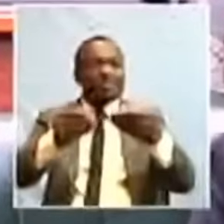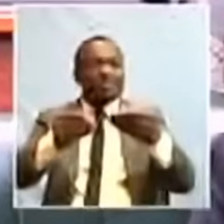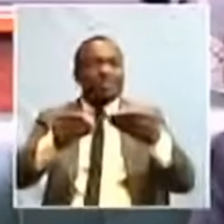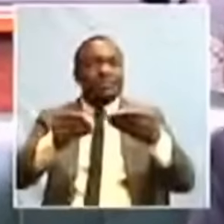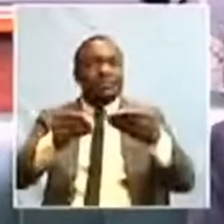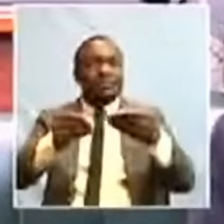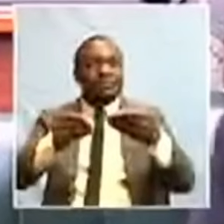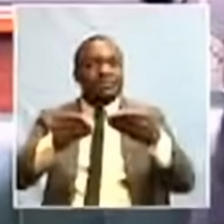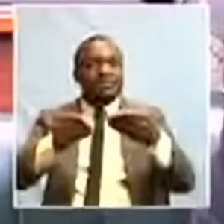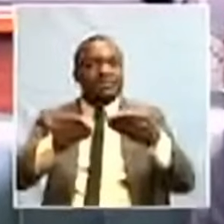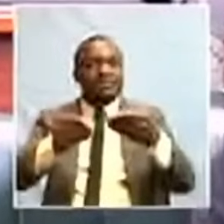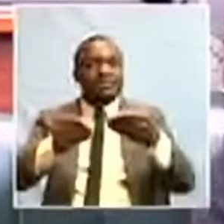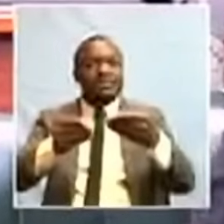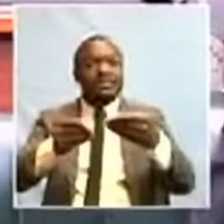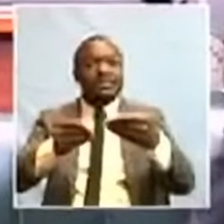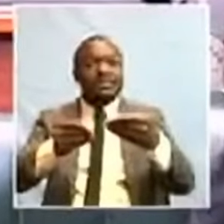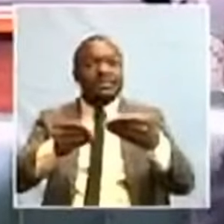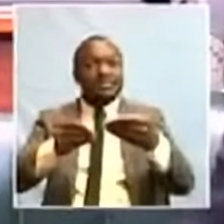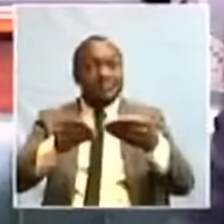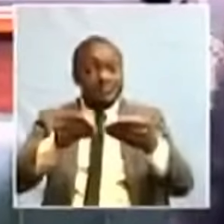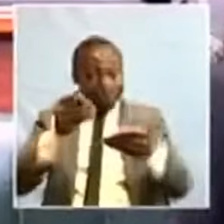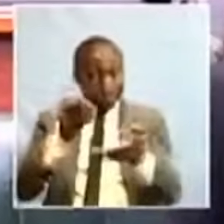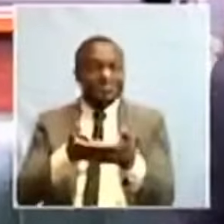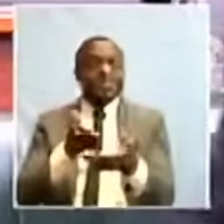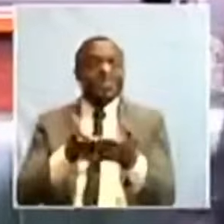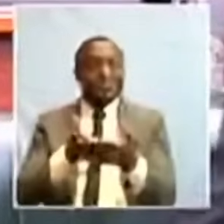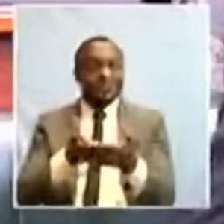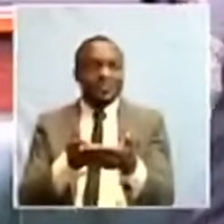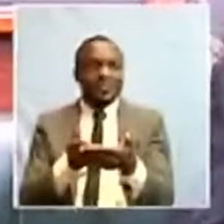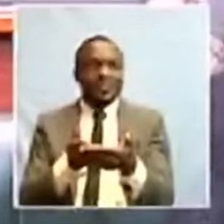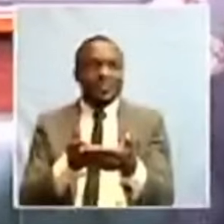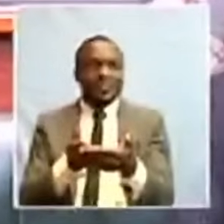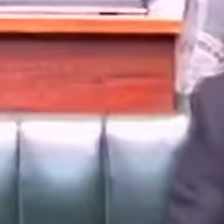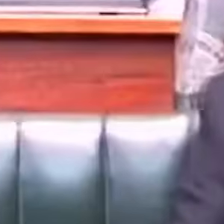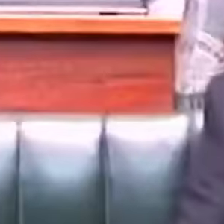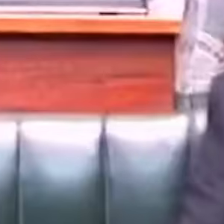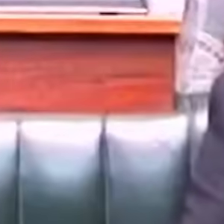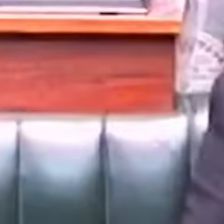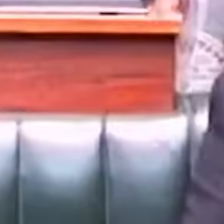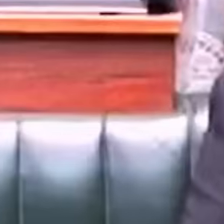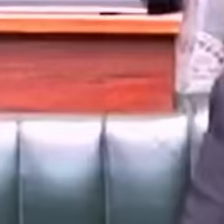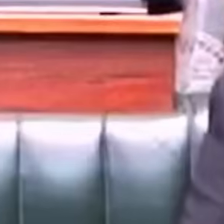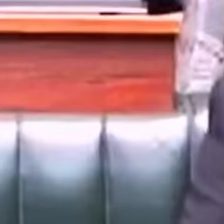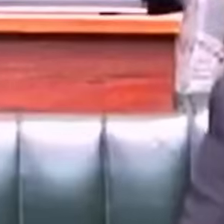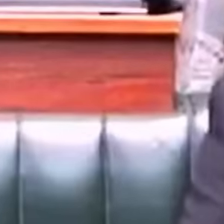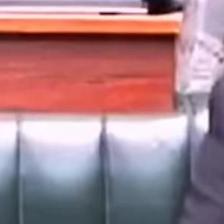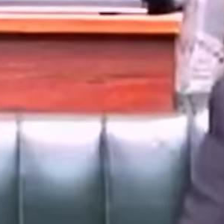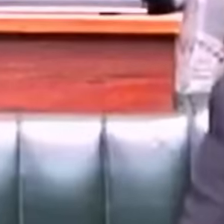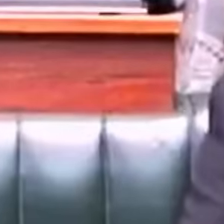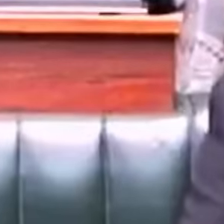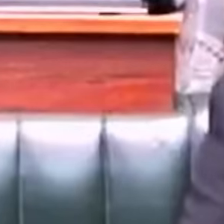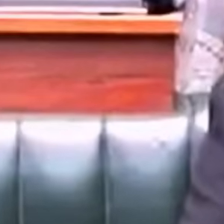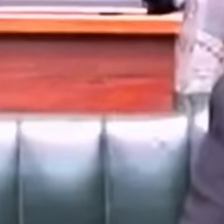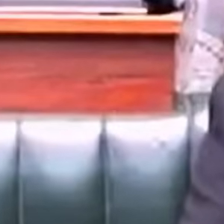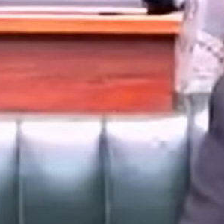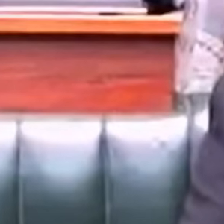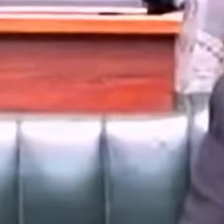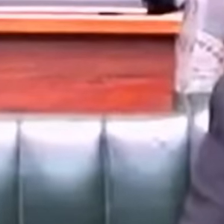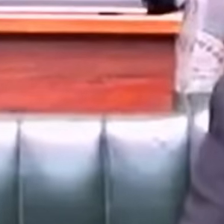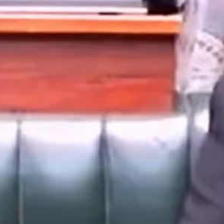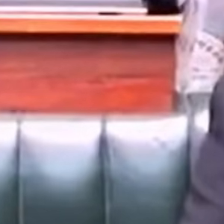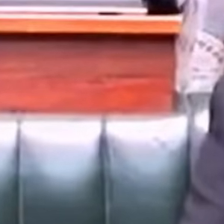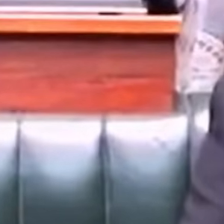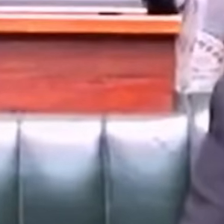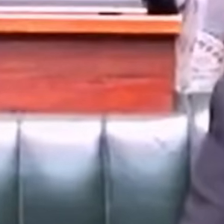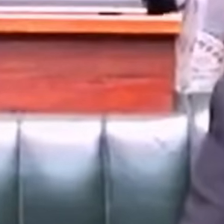to this office, and indeed the questions that make me my